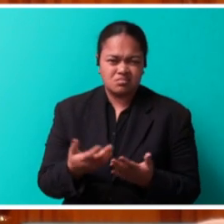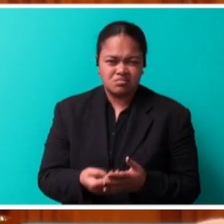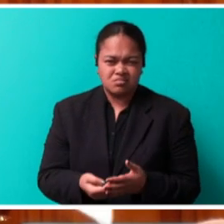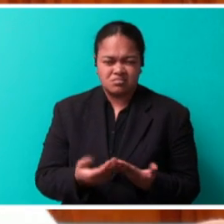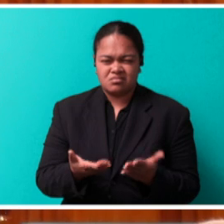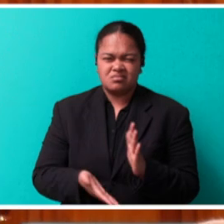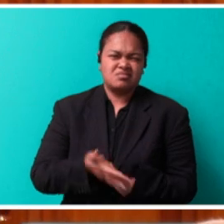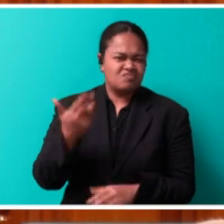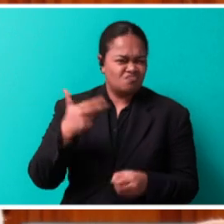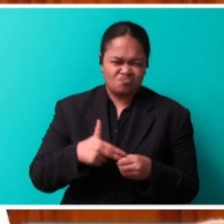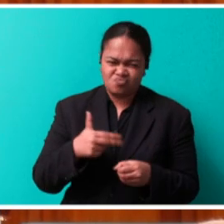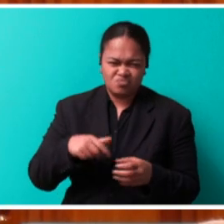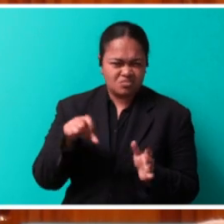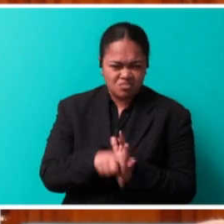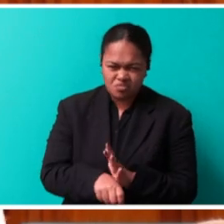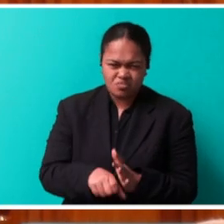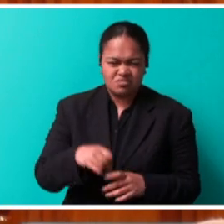fuel costs,